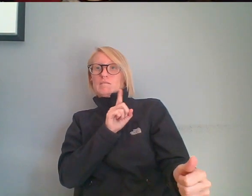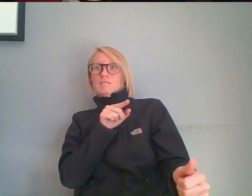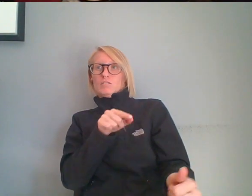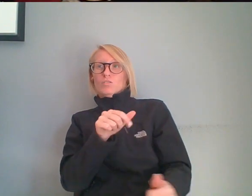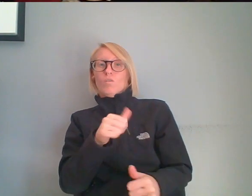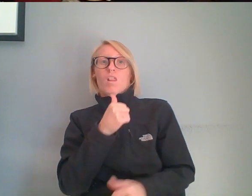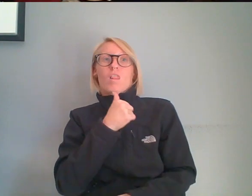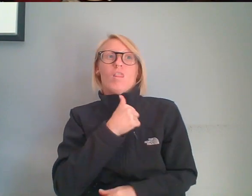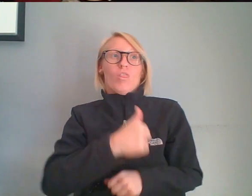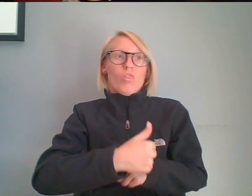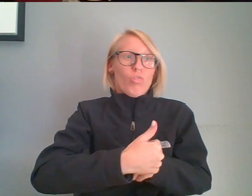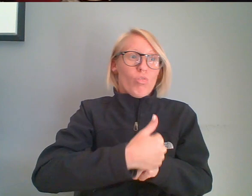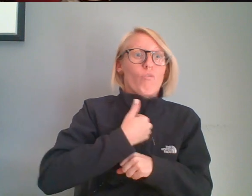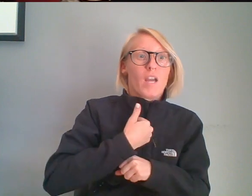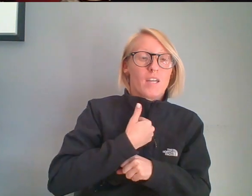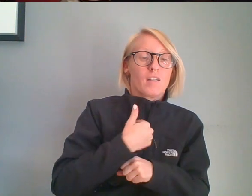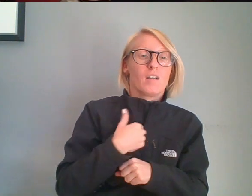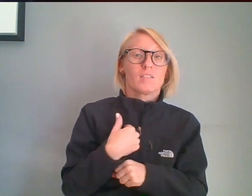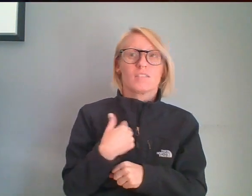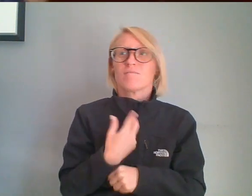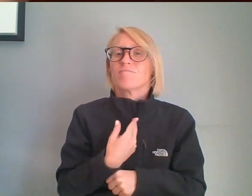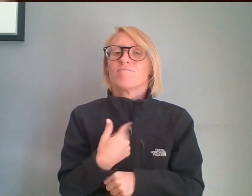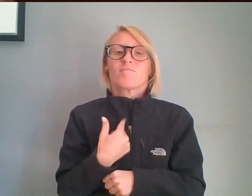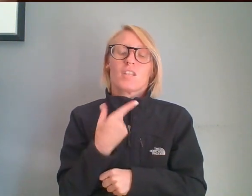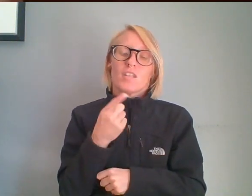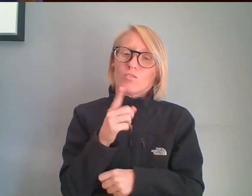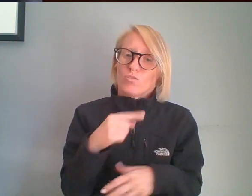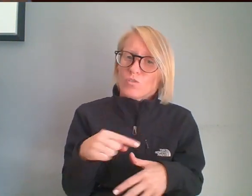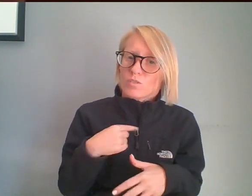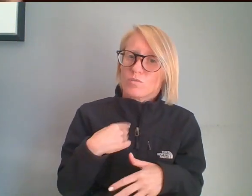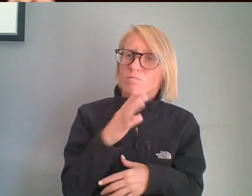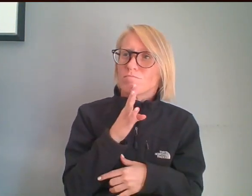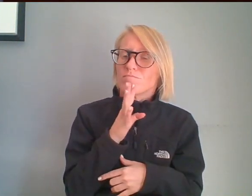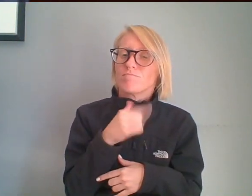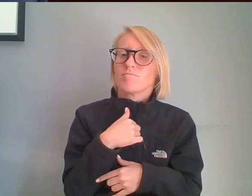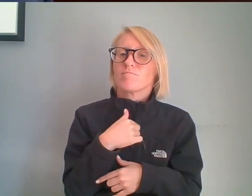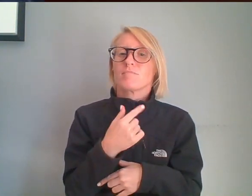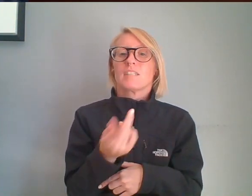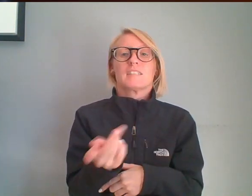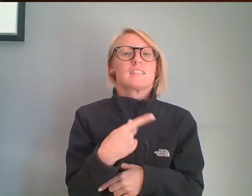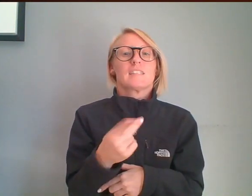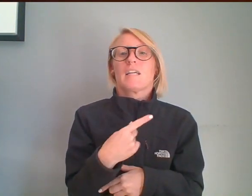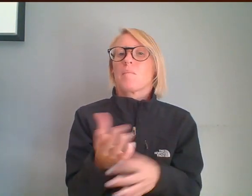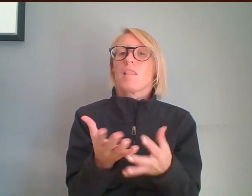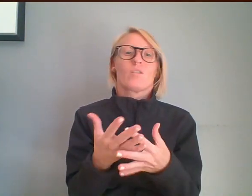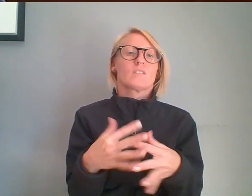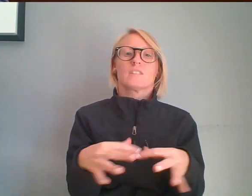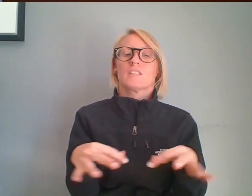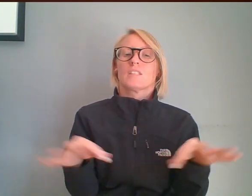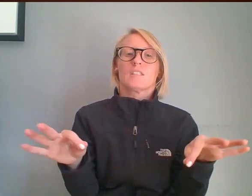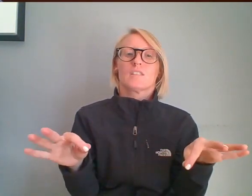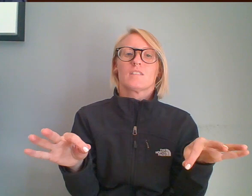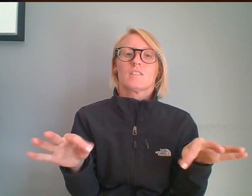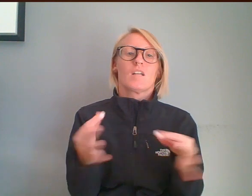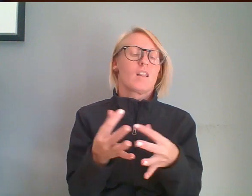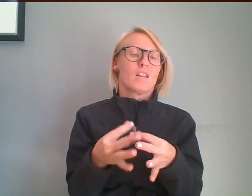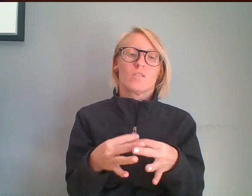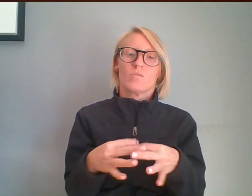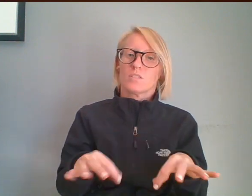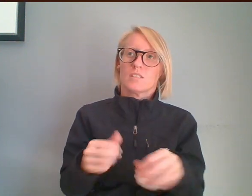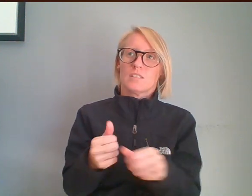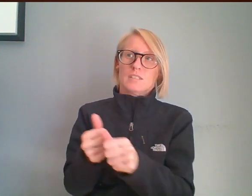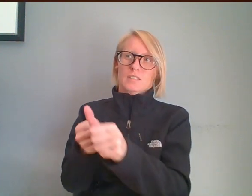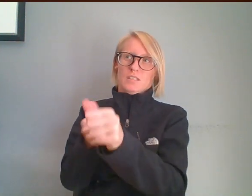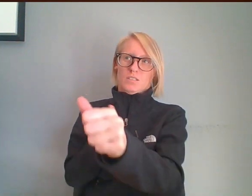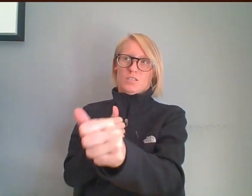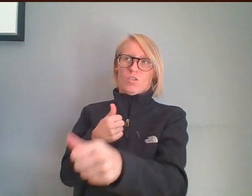threaten us, speakers. You make us nervous, so we want to get away from you. We do the same thing linguistically. We use language that